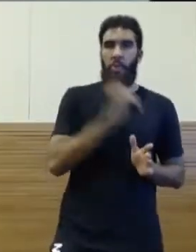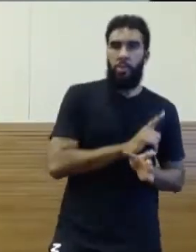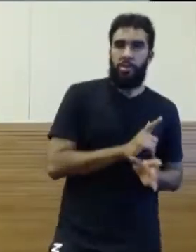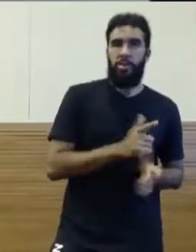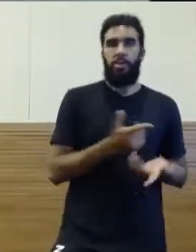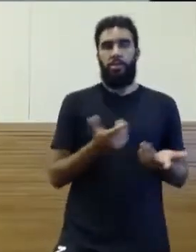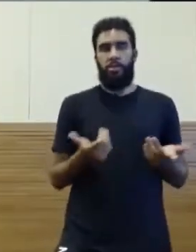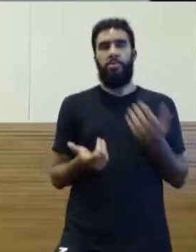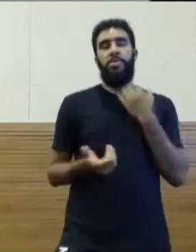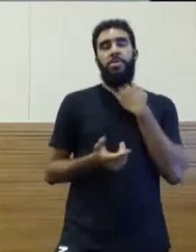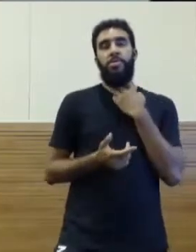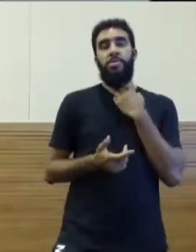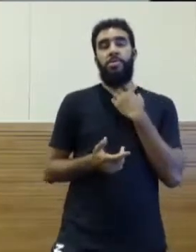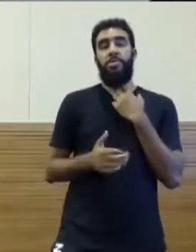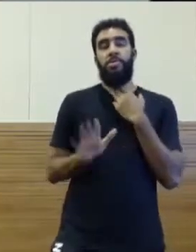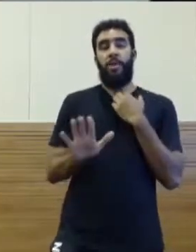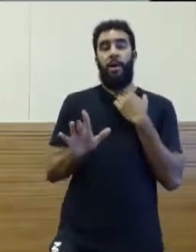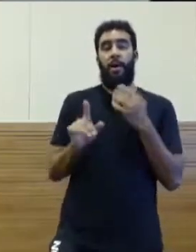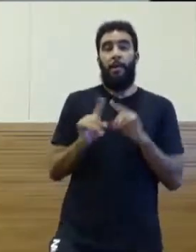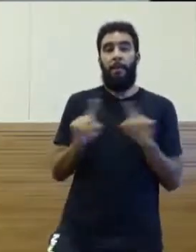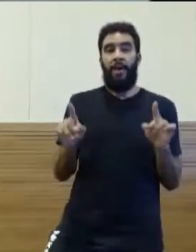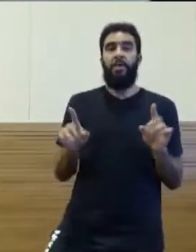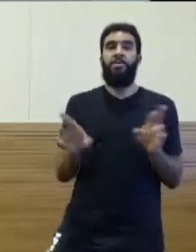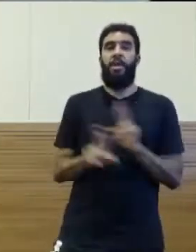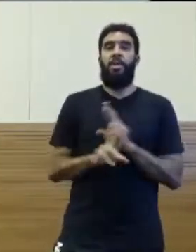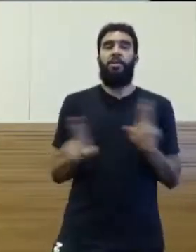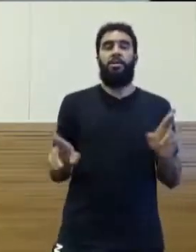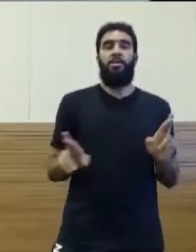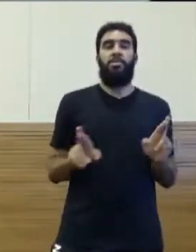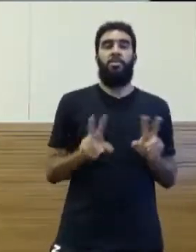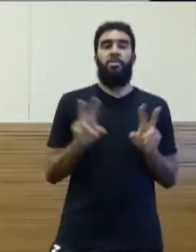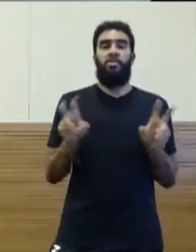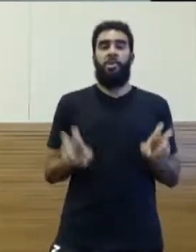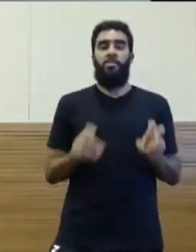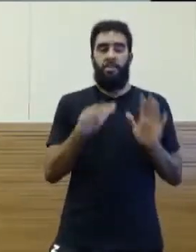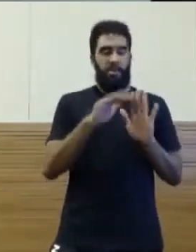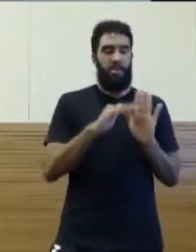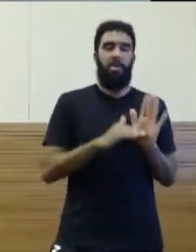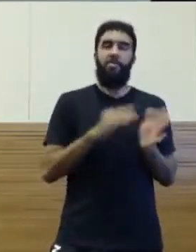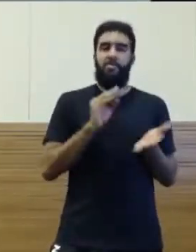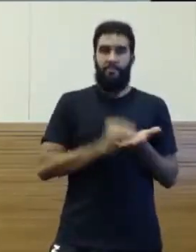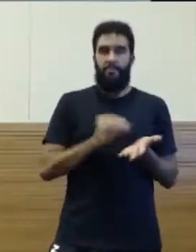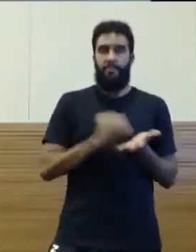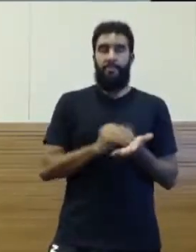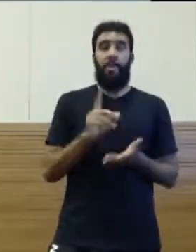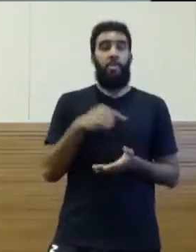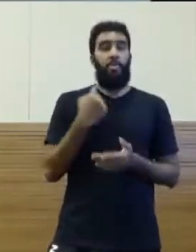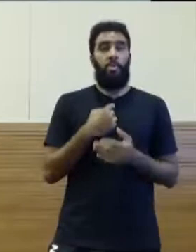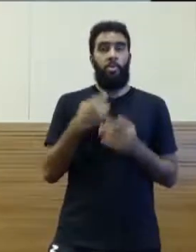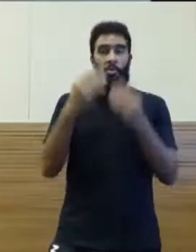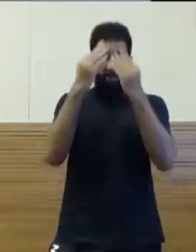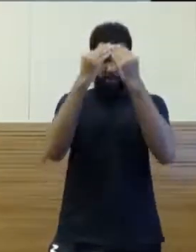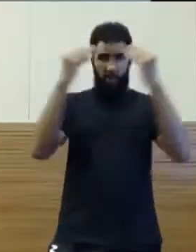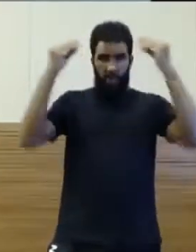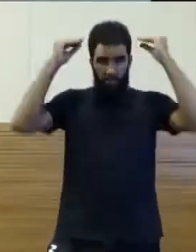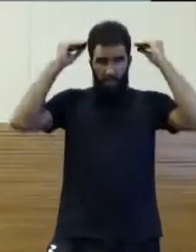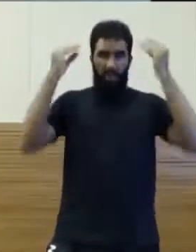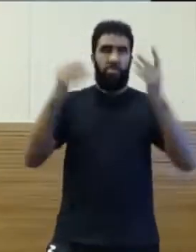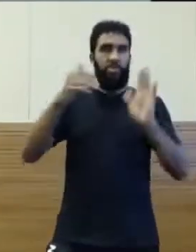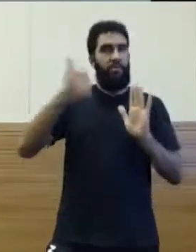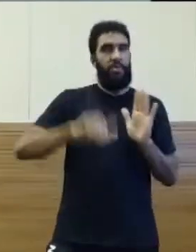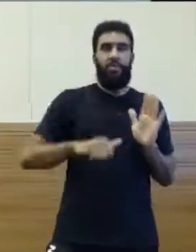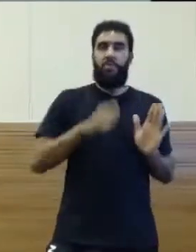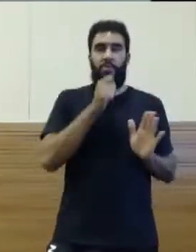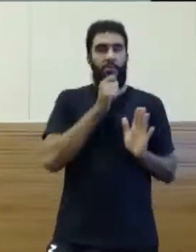the materials and as regards the themes that are missing. We from